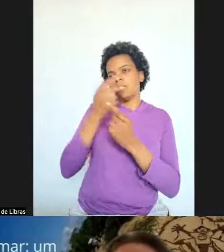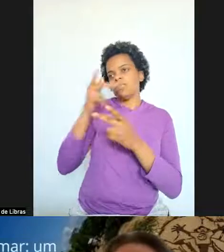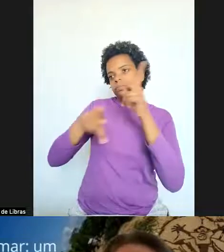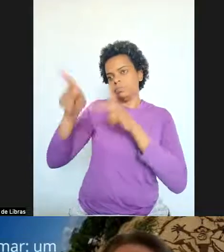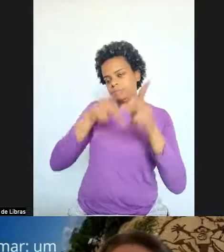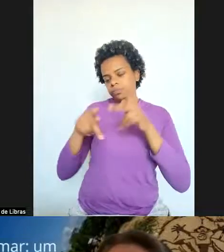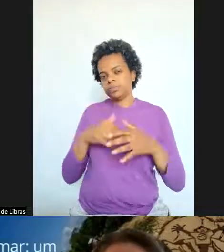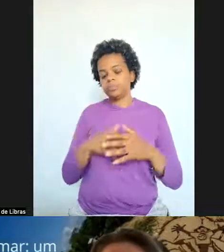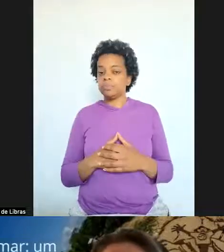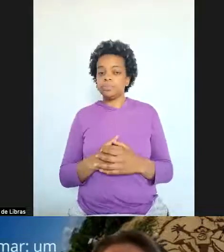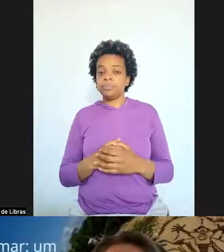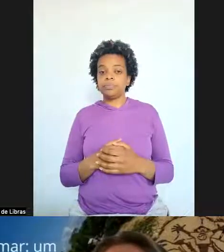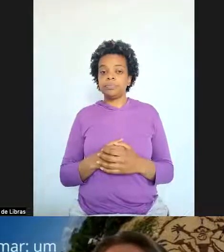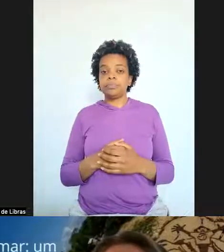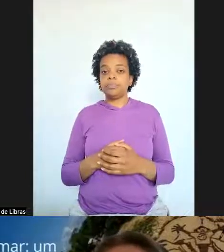Tatiana mentioned.